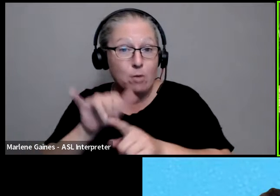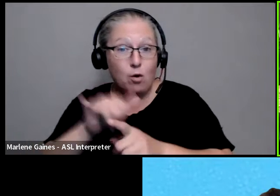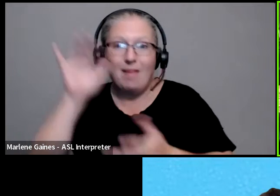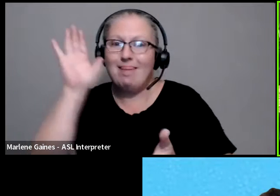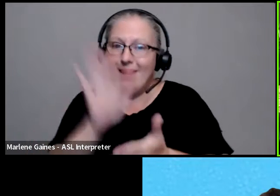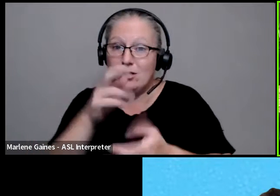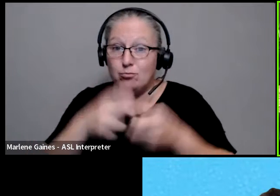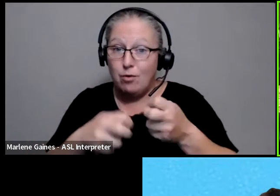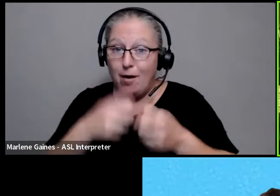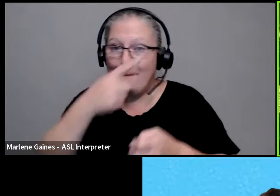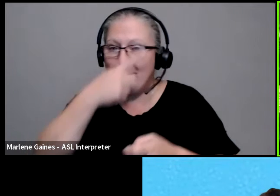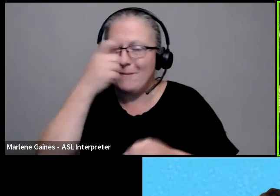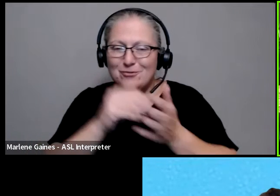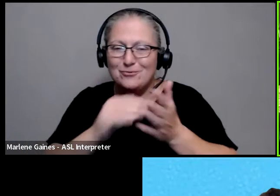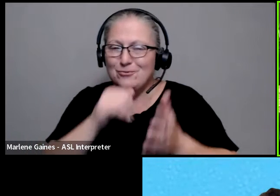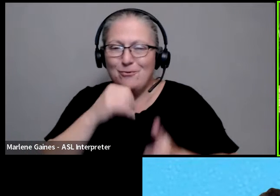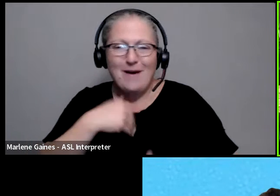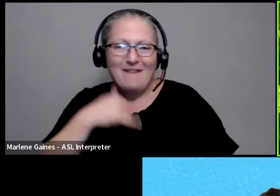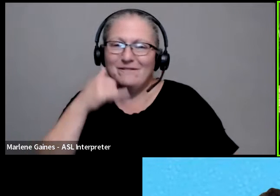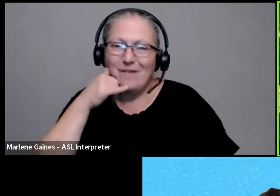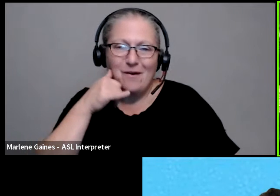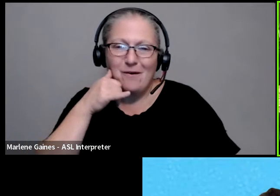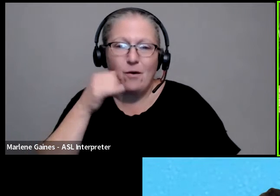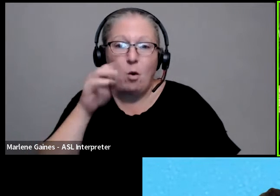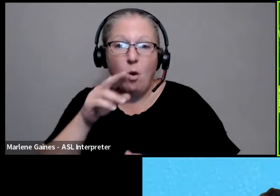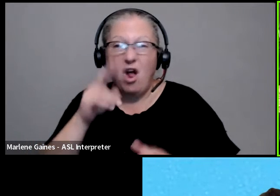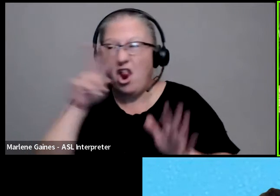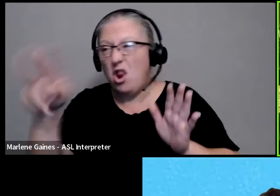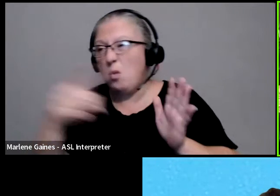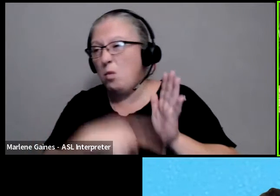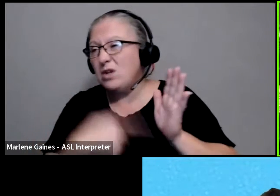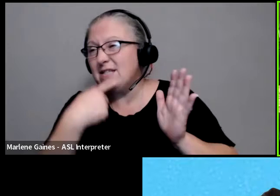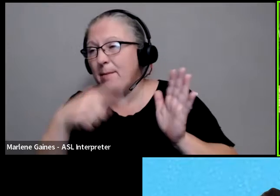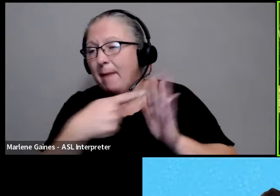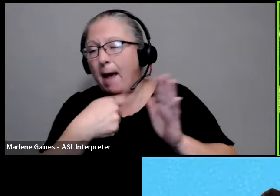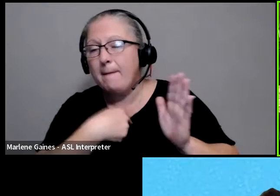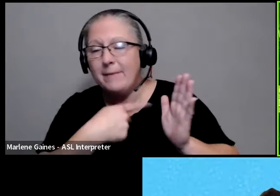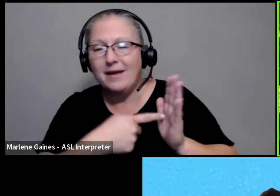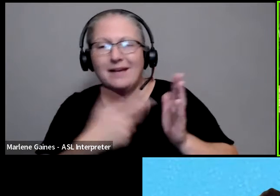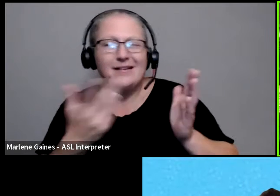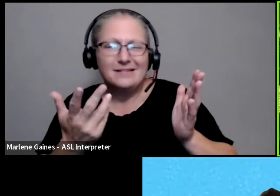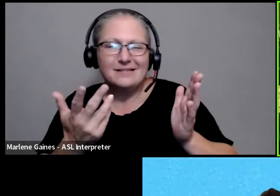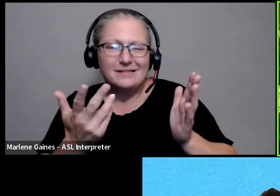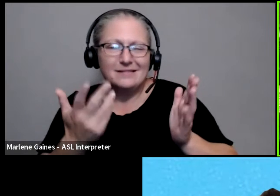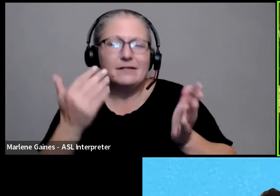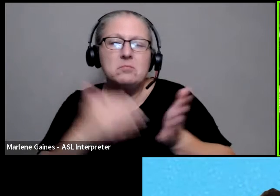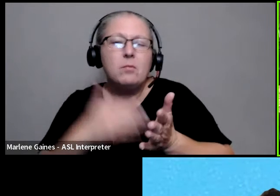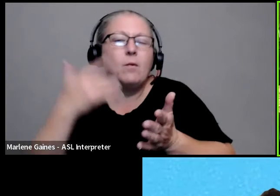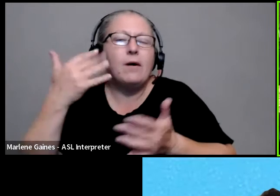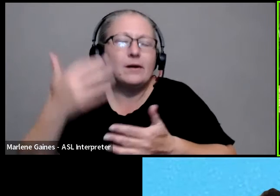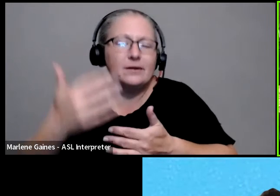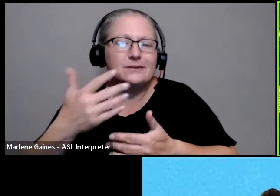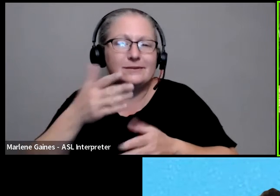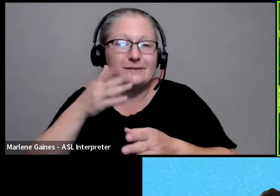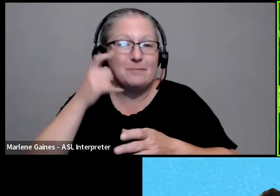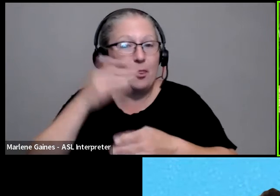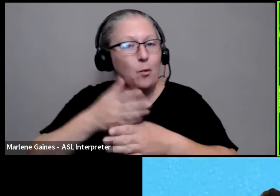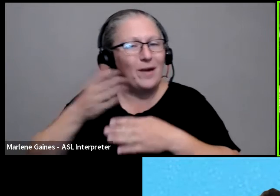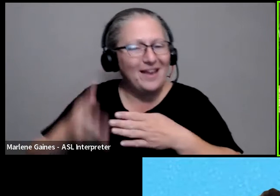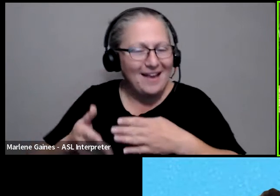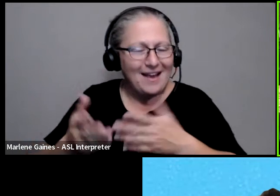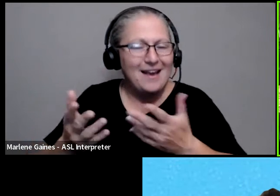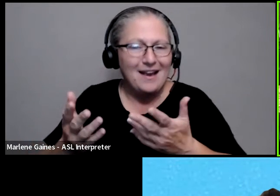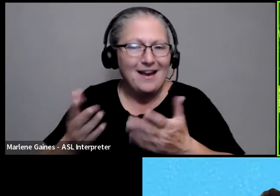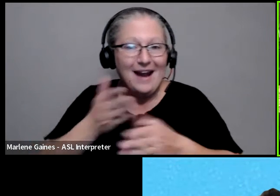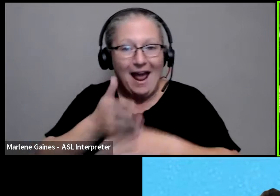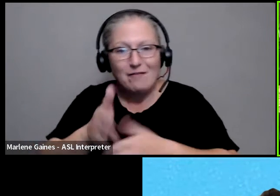students don't have access to their phones, or like, Right. look what she said about me. We get that occasionally, like over the weekend,